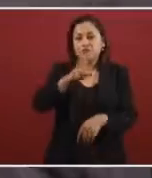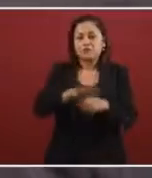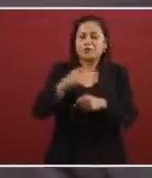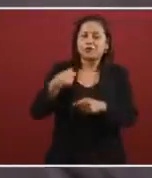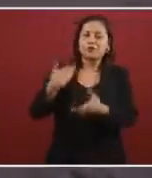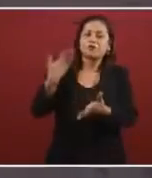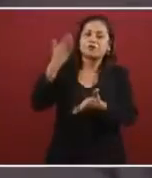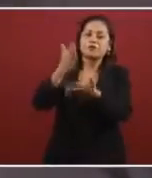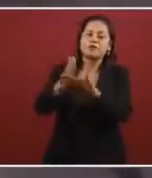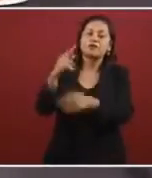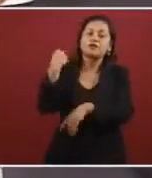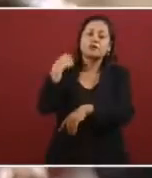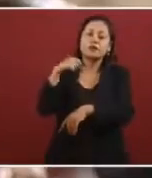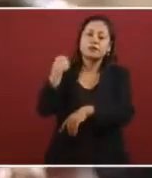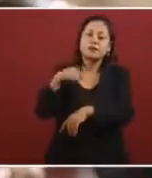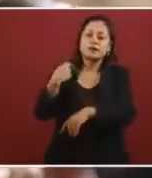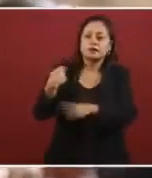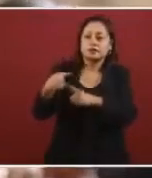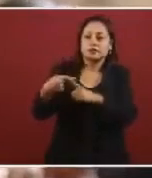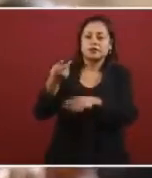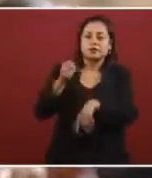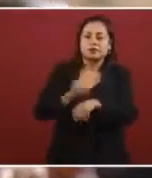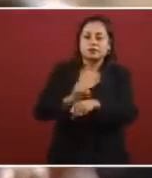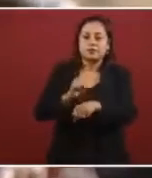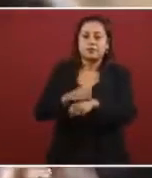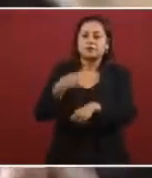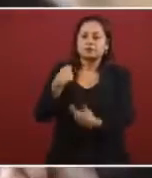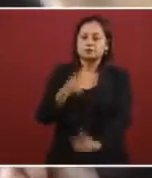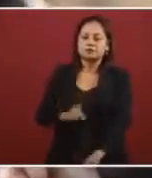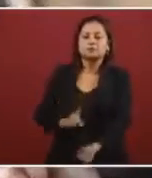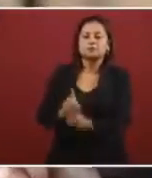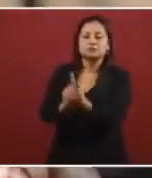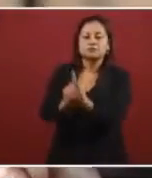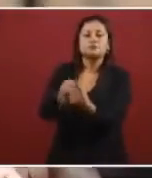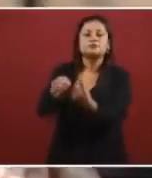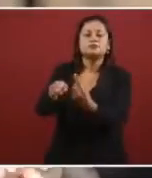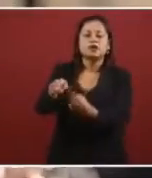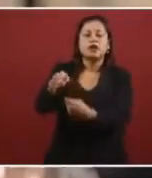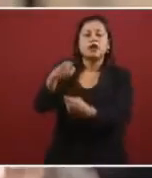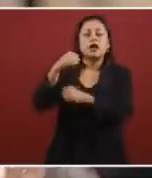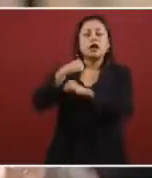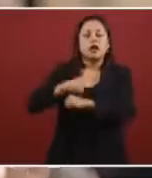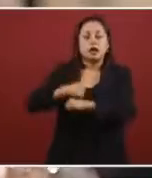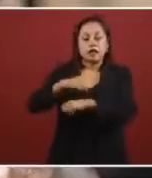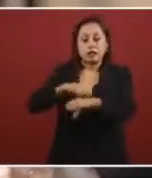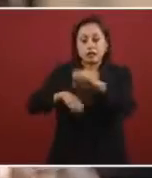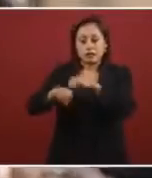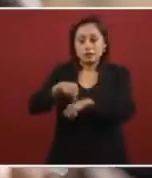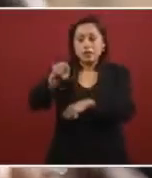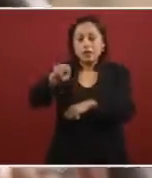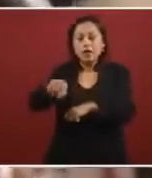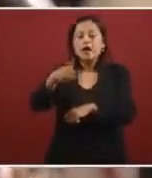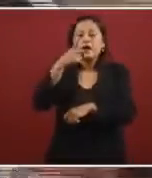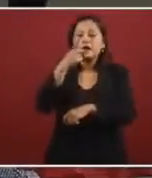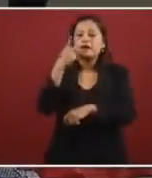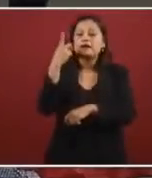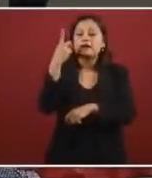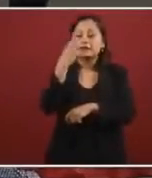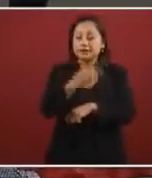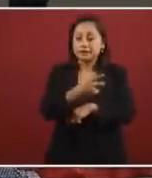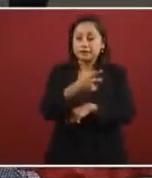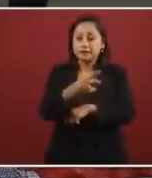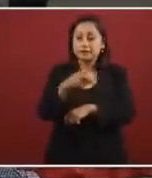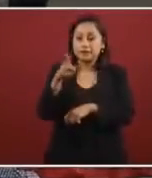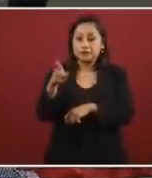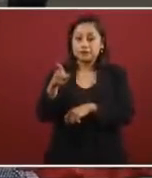Tabasco. Me encontré a I empresarios found quienes denuncian businessmen que en la sesión de that have derechos said that in bancarios the para banking que las compañías se